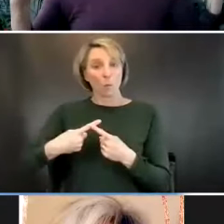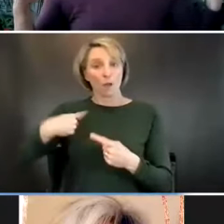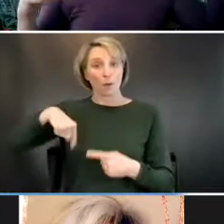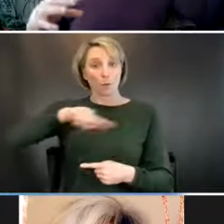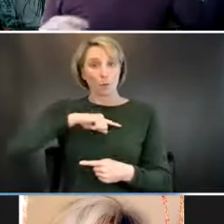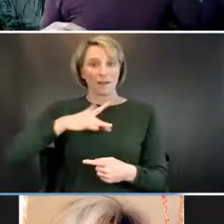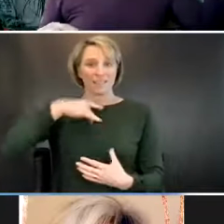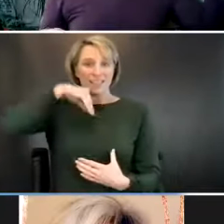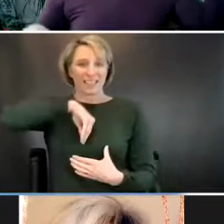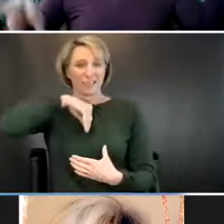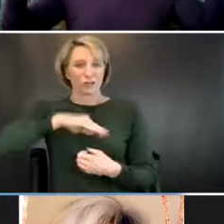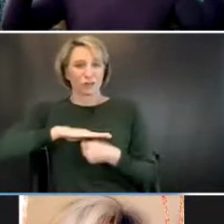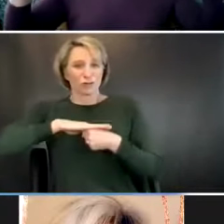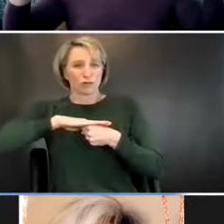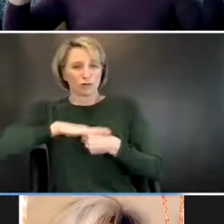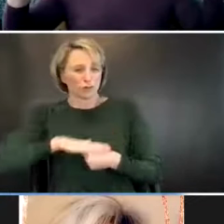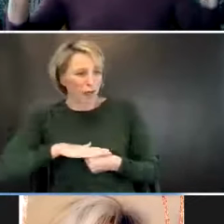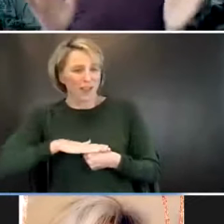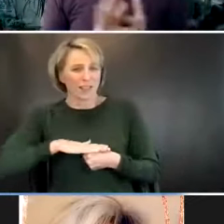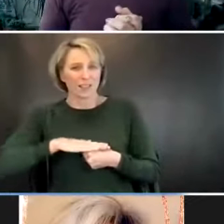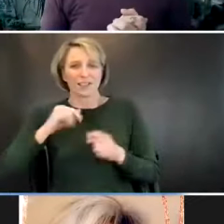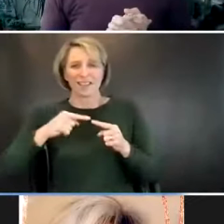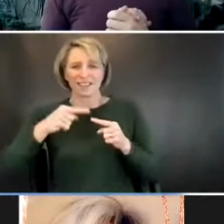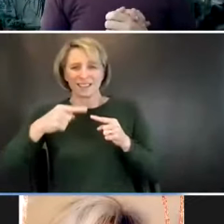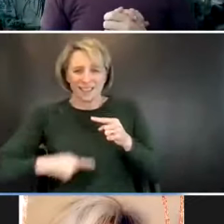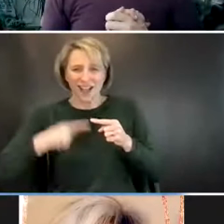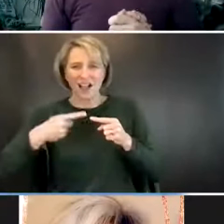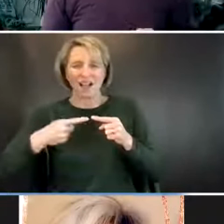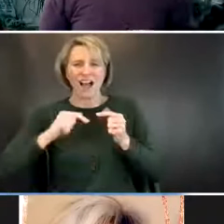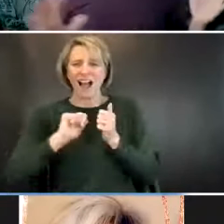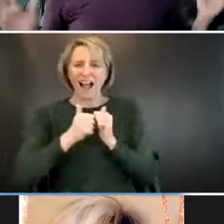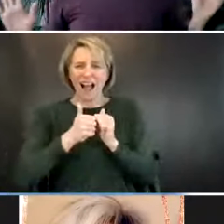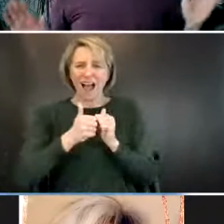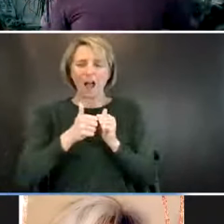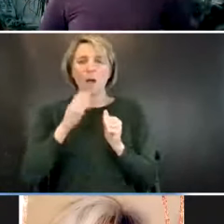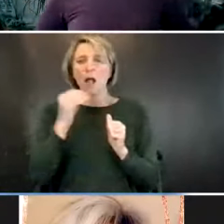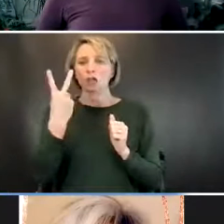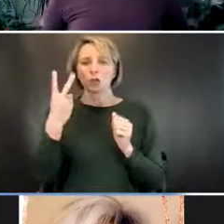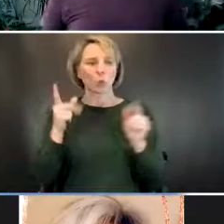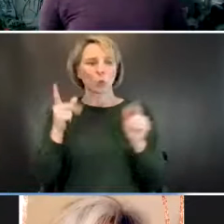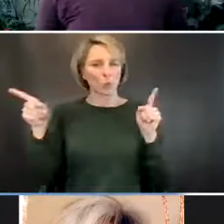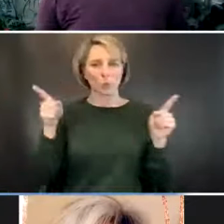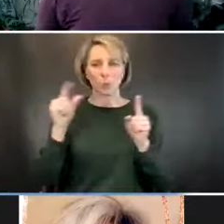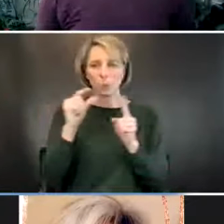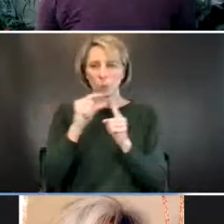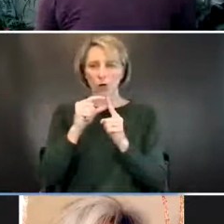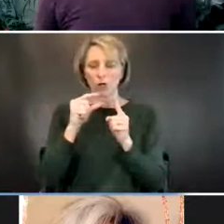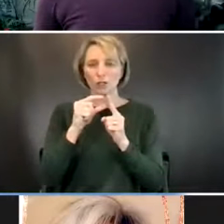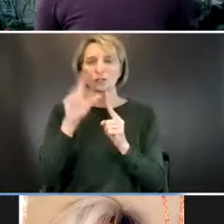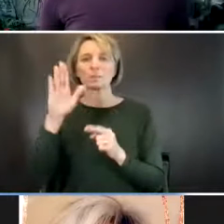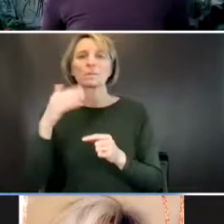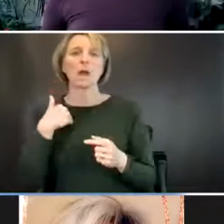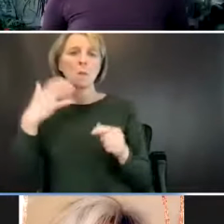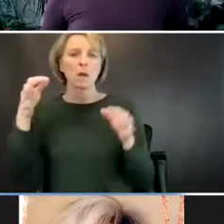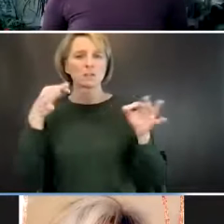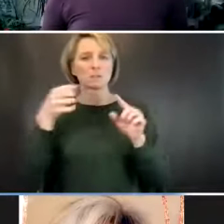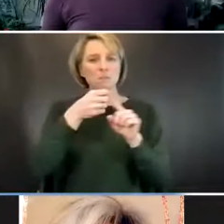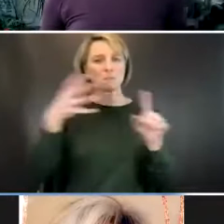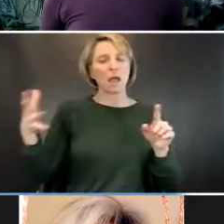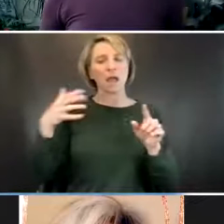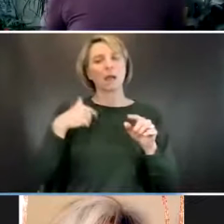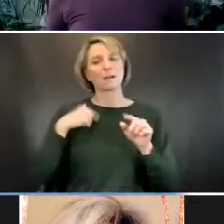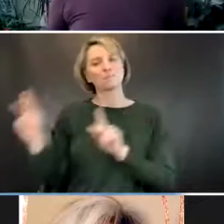pull apart stressor from stress, let's go on safari. So I know this is one of Carrie's favorite activities. So you